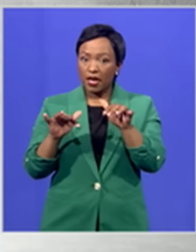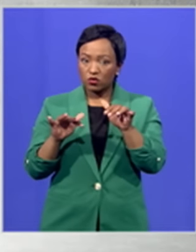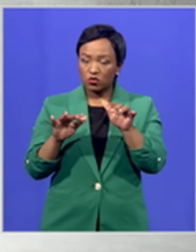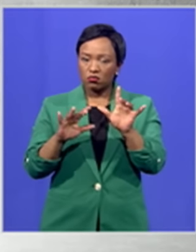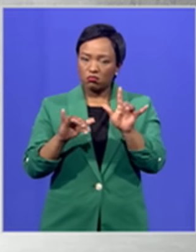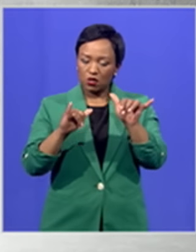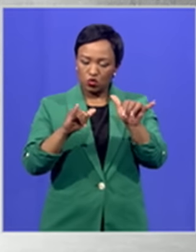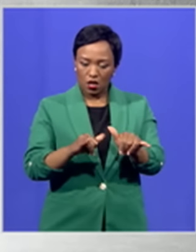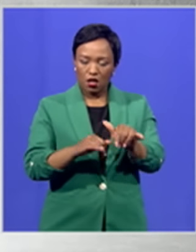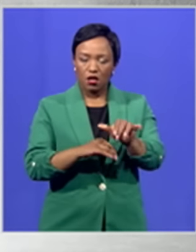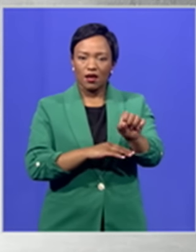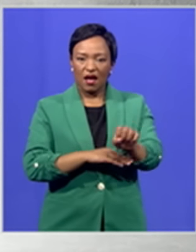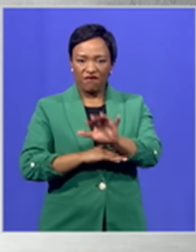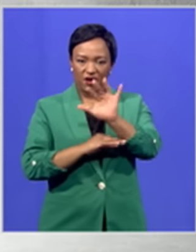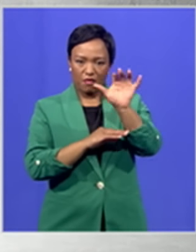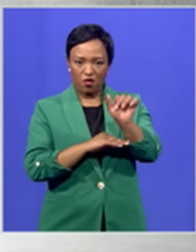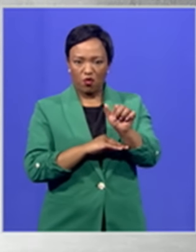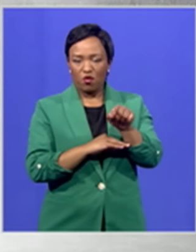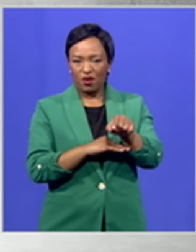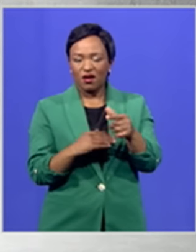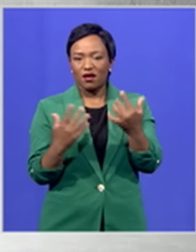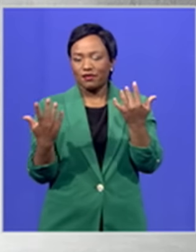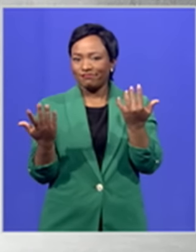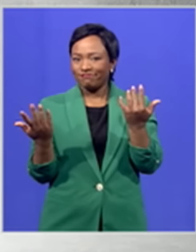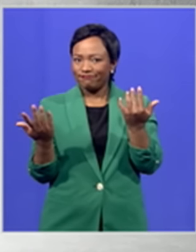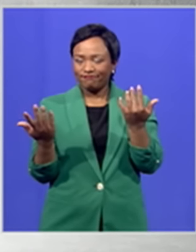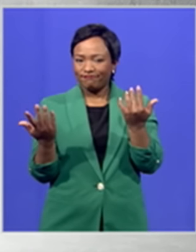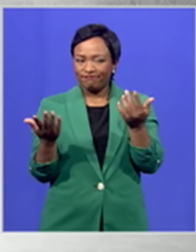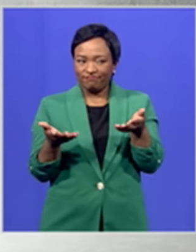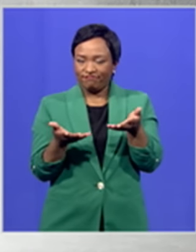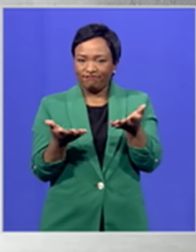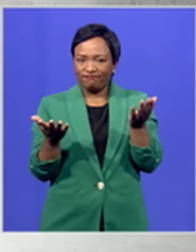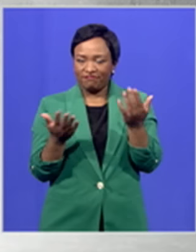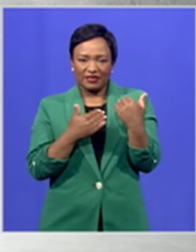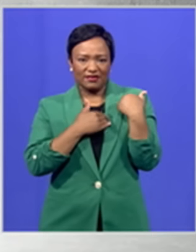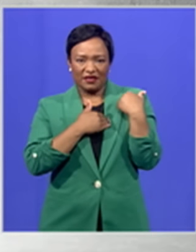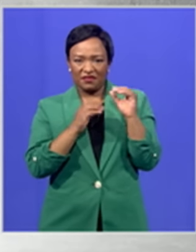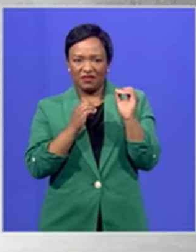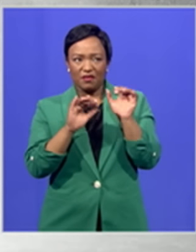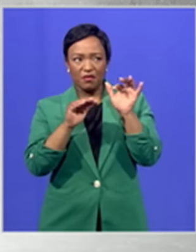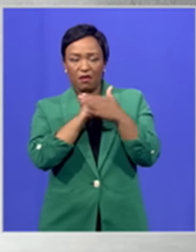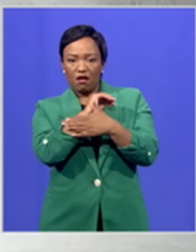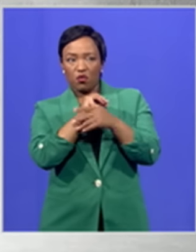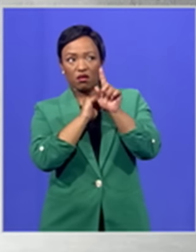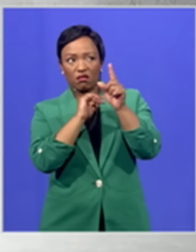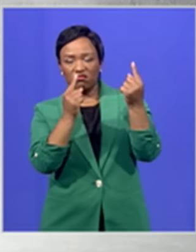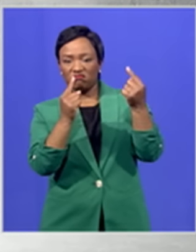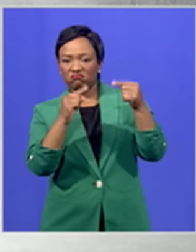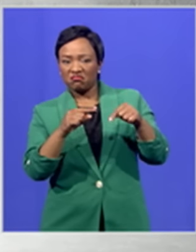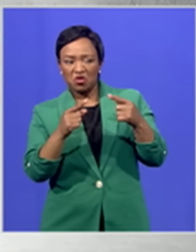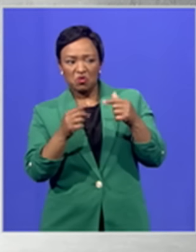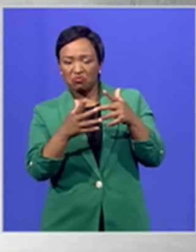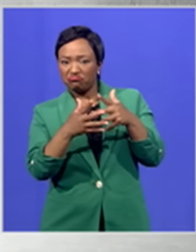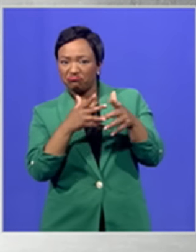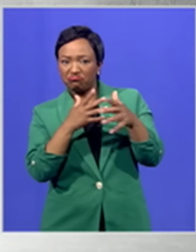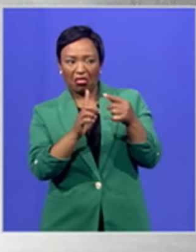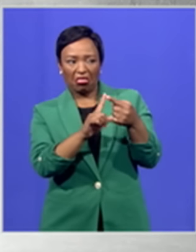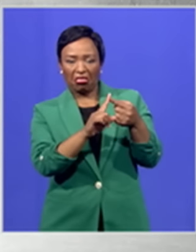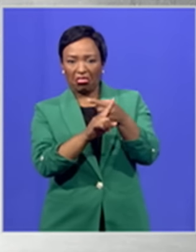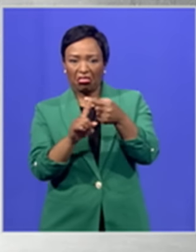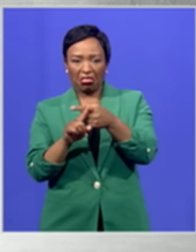re tloga re se ra bolokega le gatee ka badudi ba dinaga di šele bao ba ikgapago ba ikgoroša ka mono